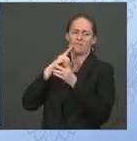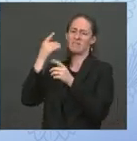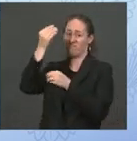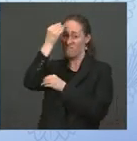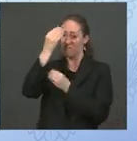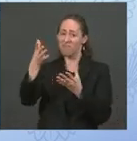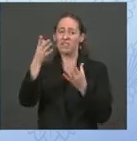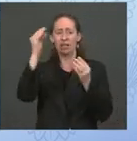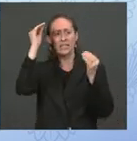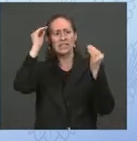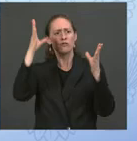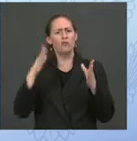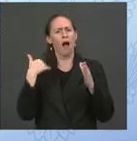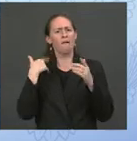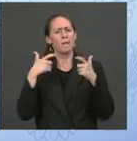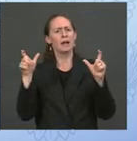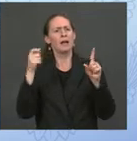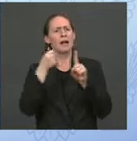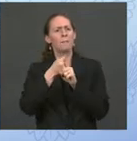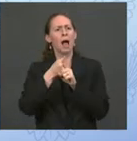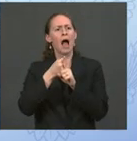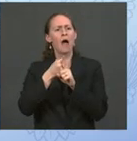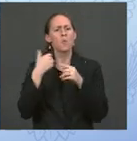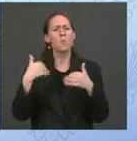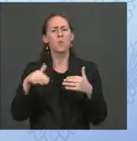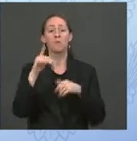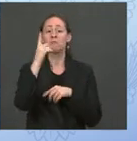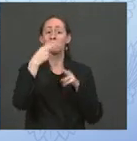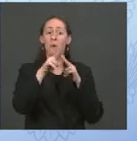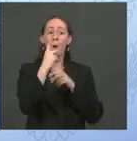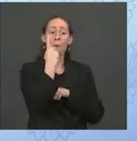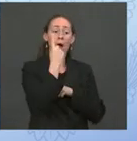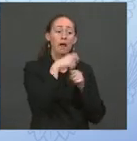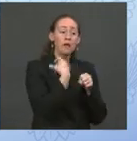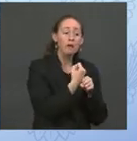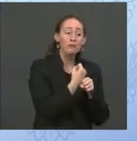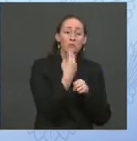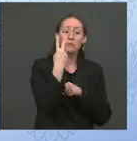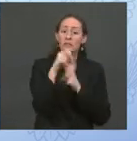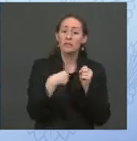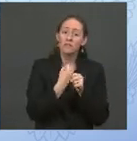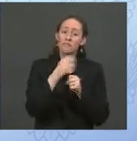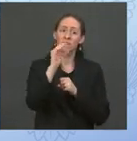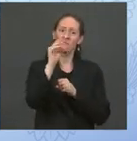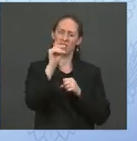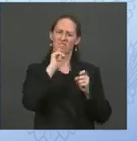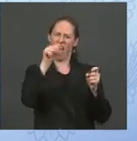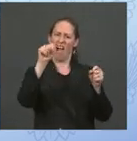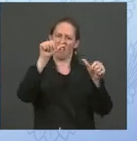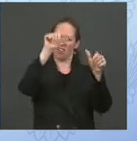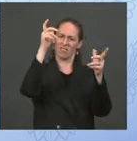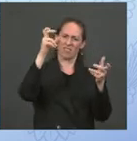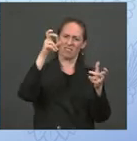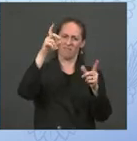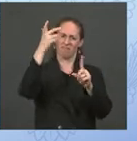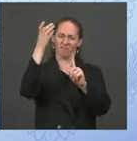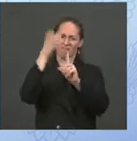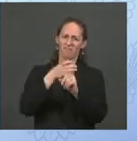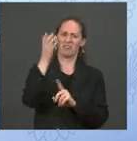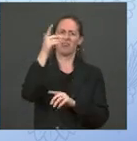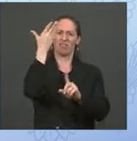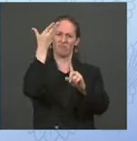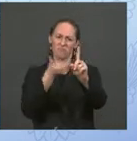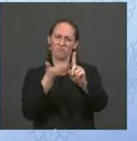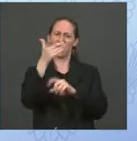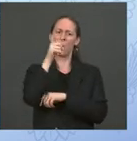your classroom walls. You shape lives. Enjoy the rest of the conference, and I'll see you Thursday at